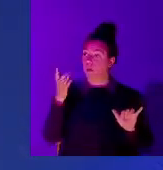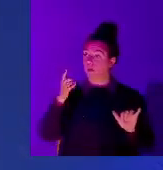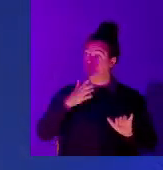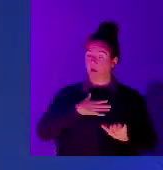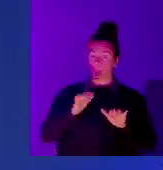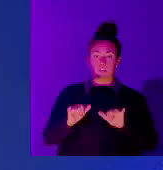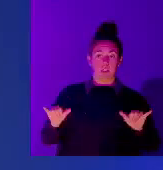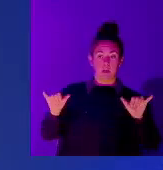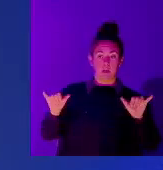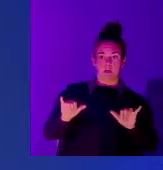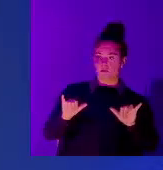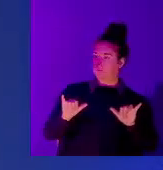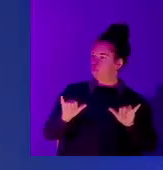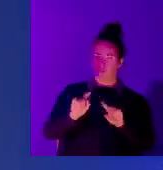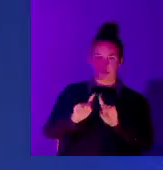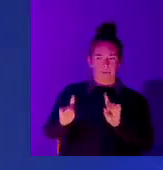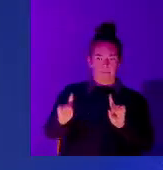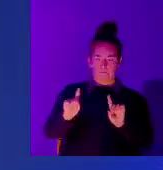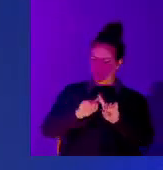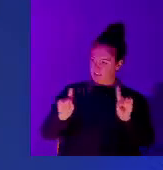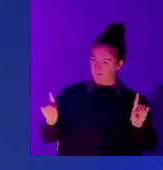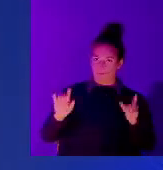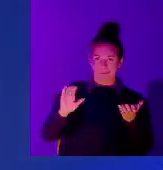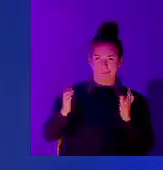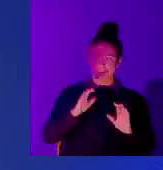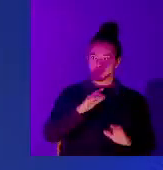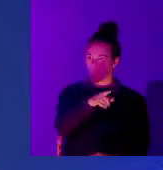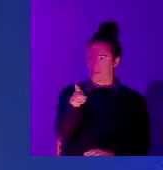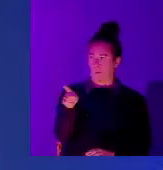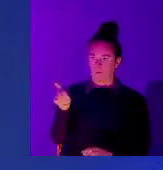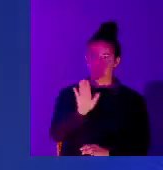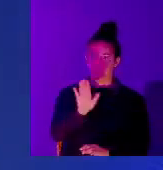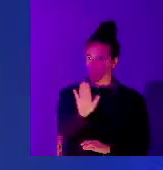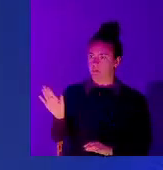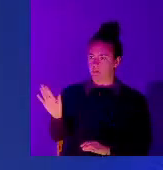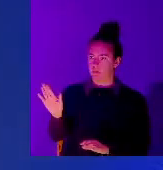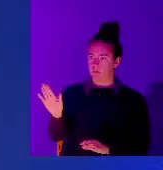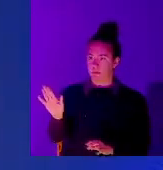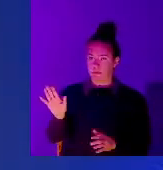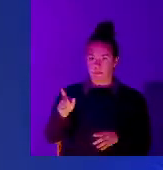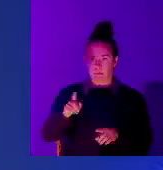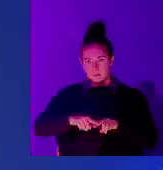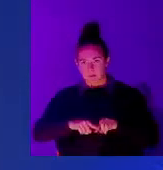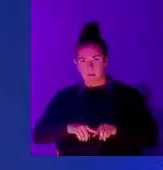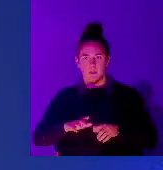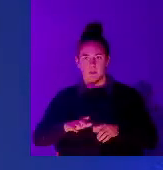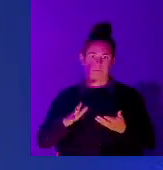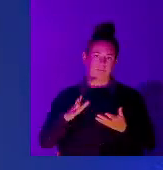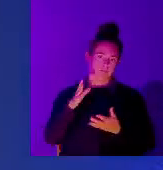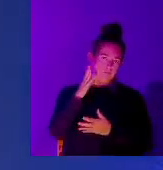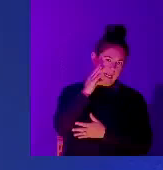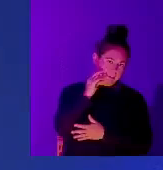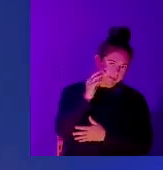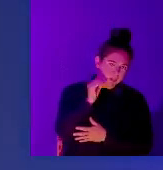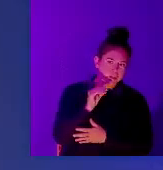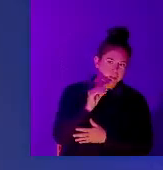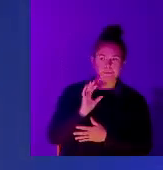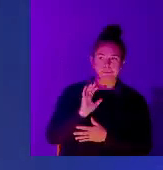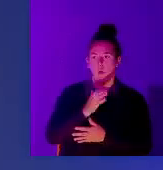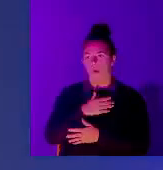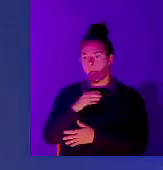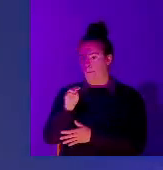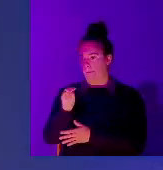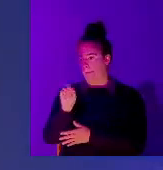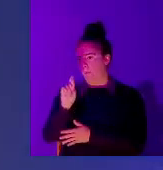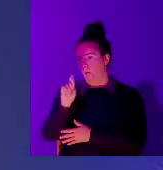standard based on our experience, based upon our moral compass, based upon a